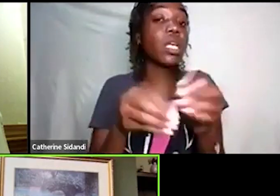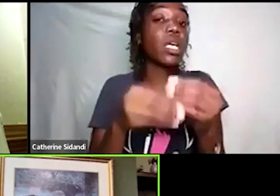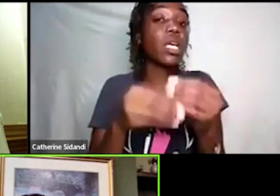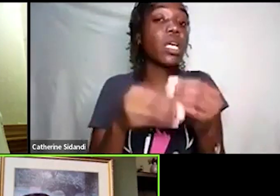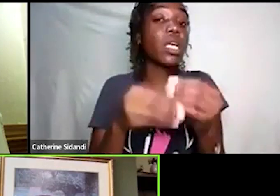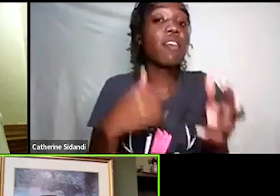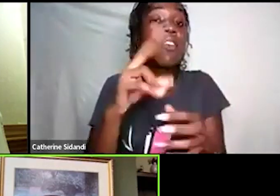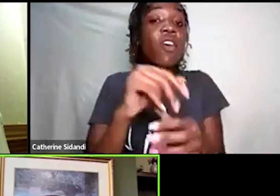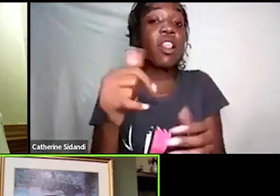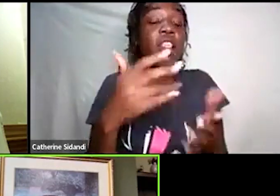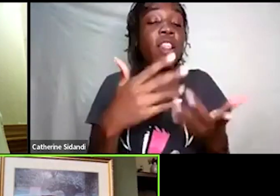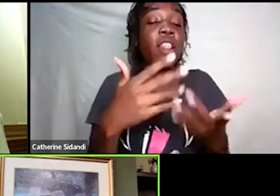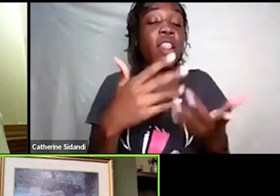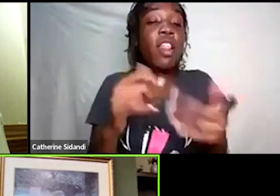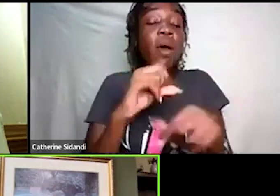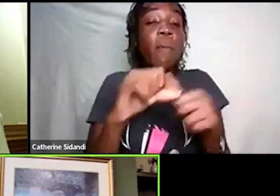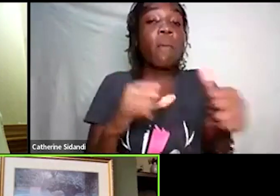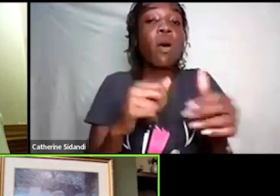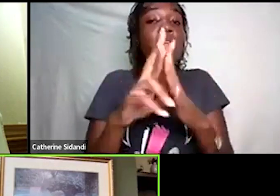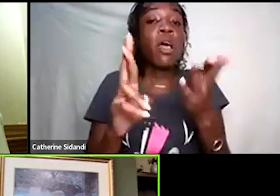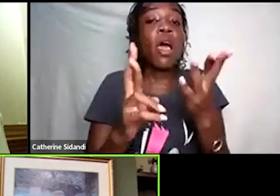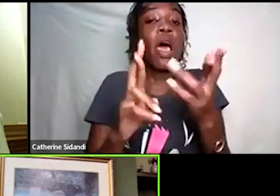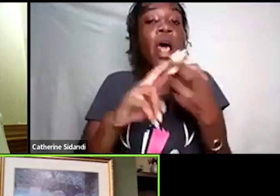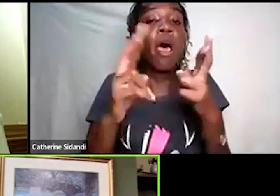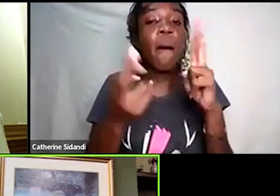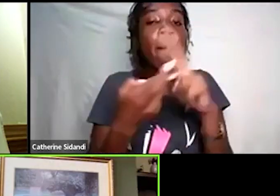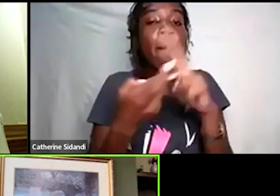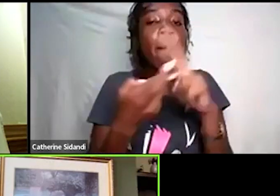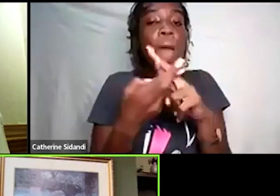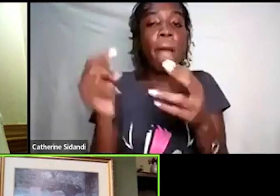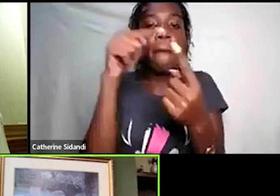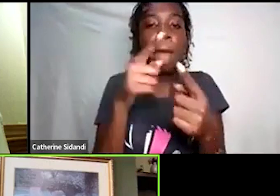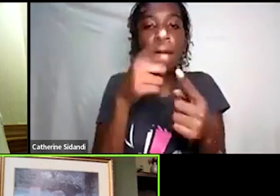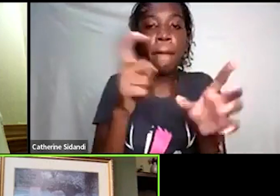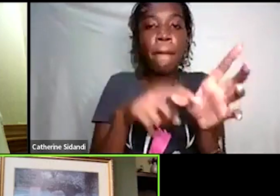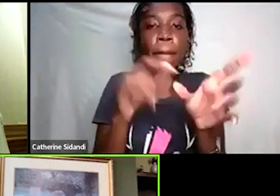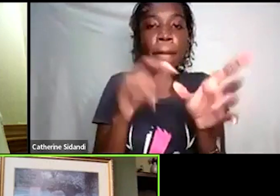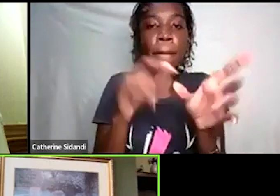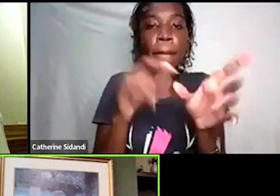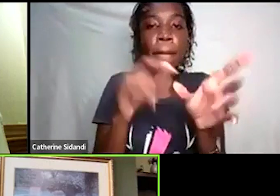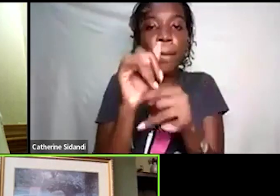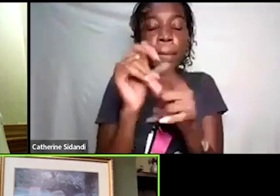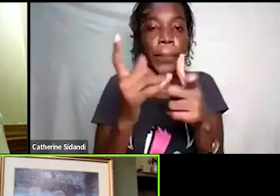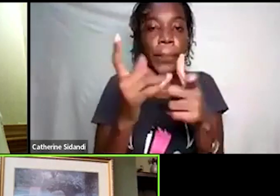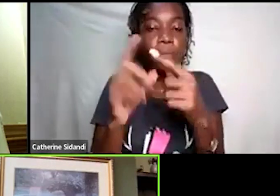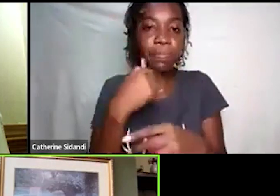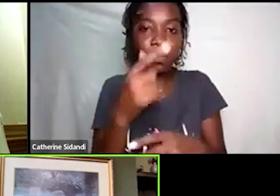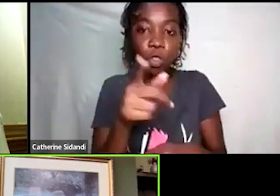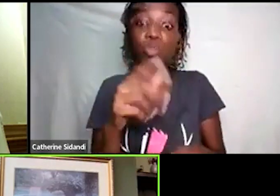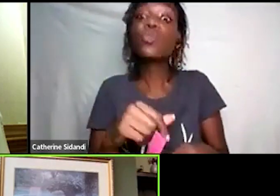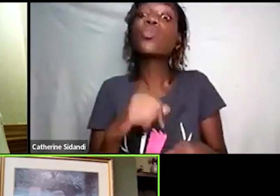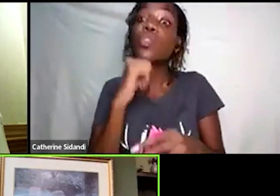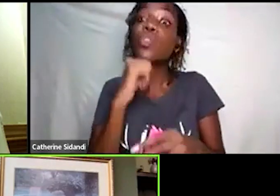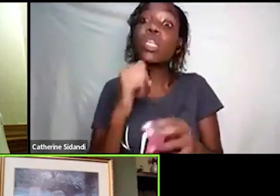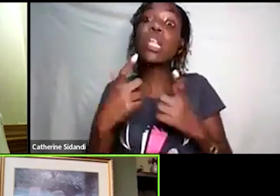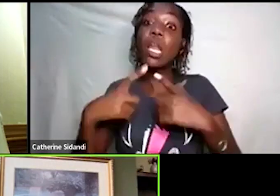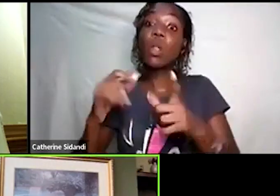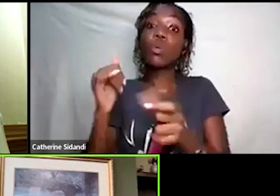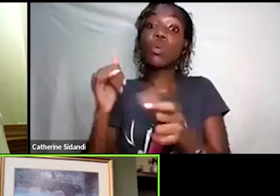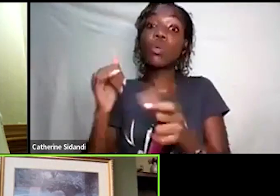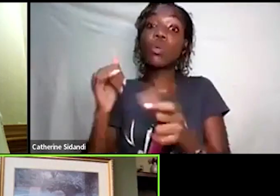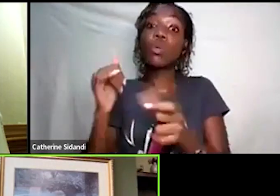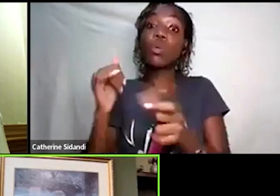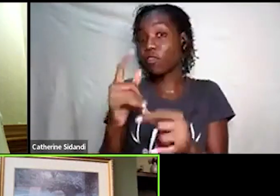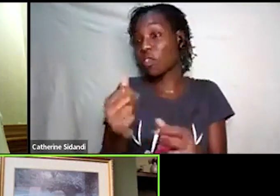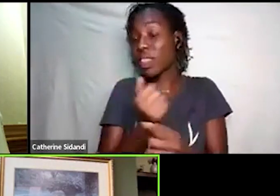relationships. Until you're in, that's when they tell you, did you know you're not supposed to do this? So when you're in love with a colleague, whether it's a superior or junior or